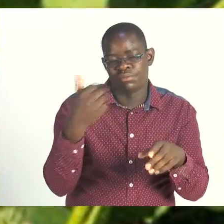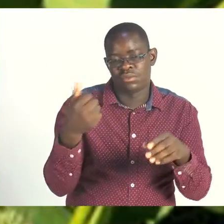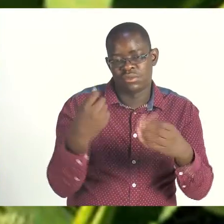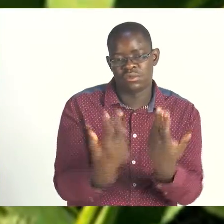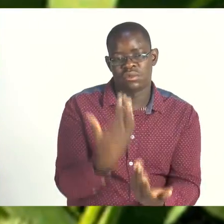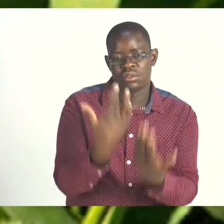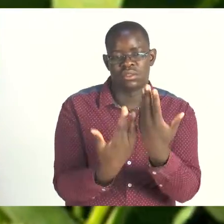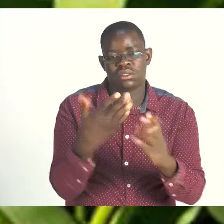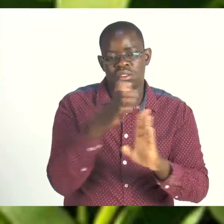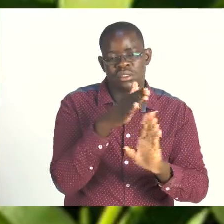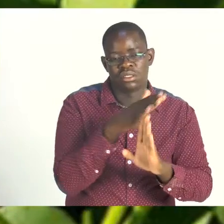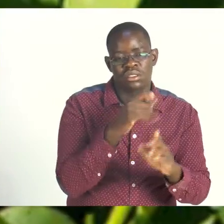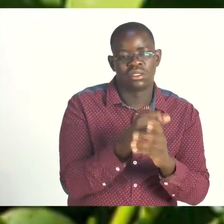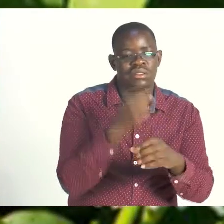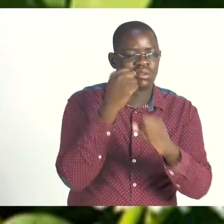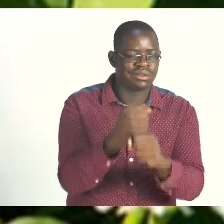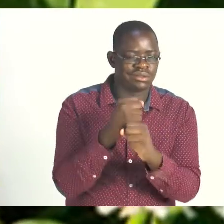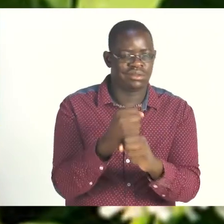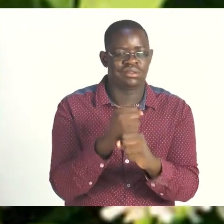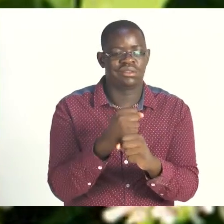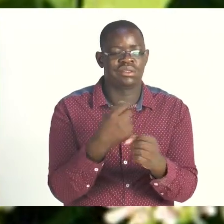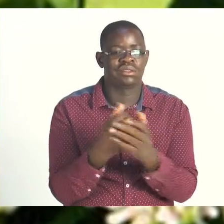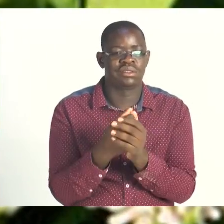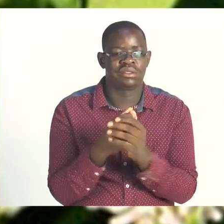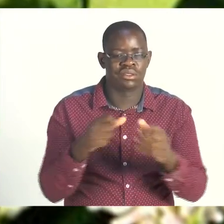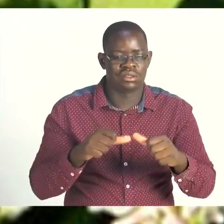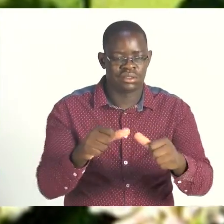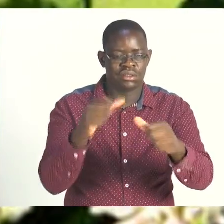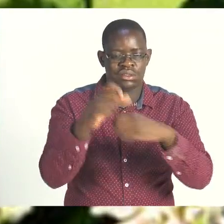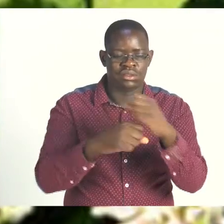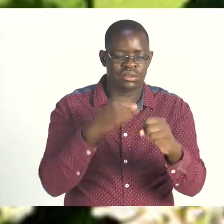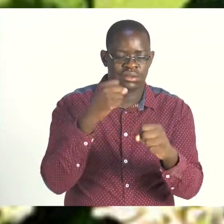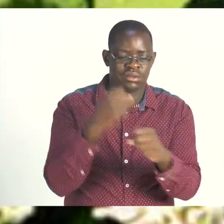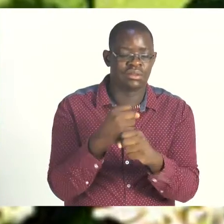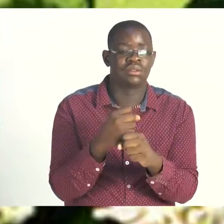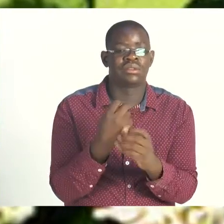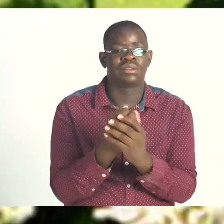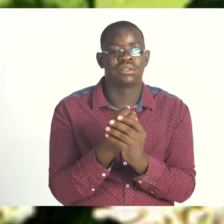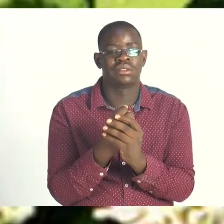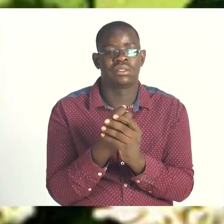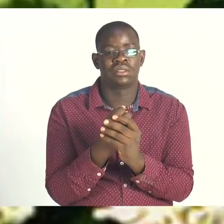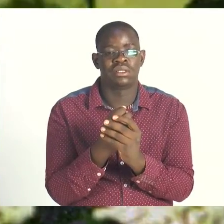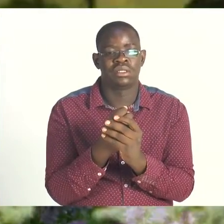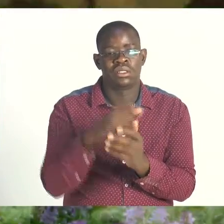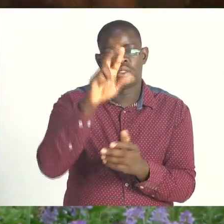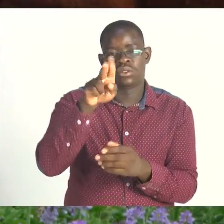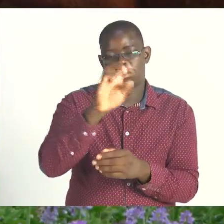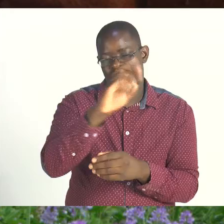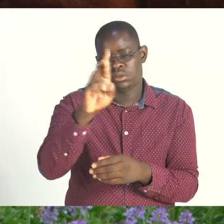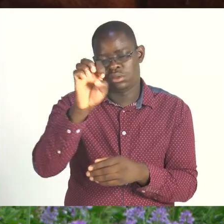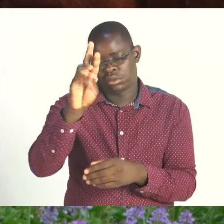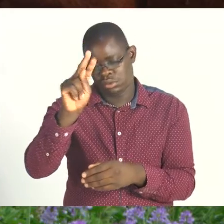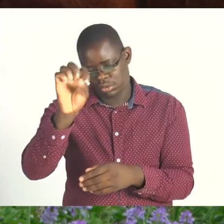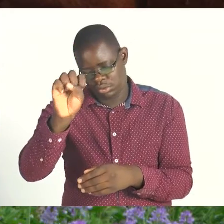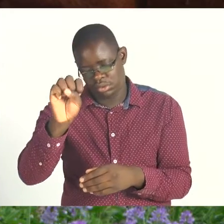helps to keep the pasture quality more consistent throughout the grazing season. Lucerne is one of the most